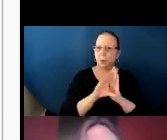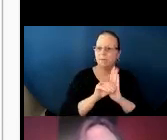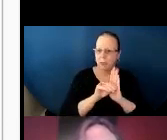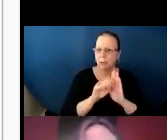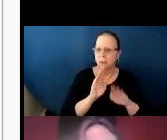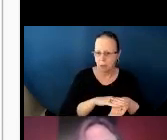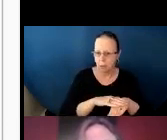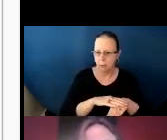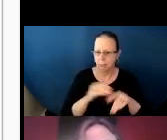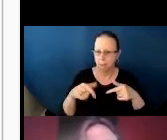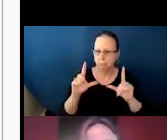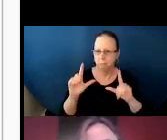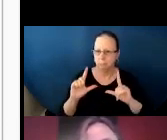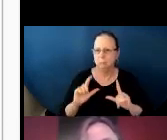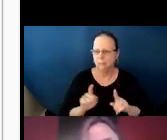well.